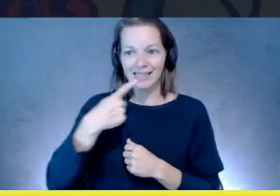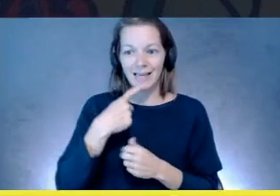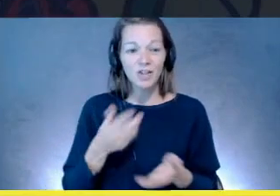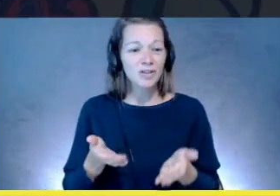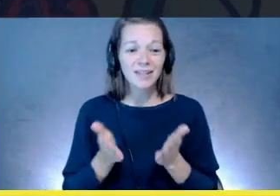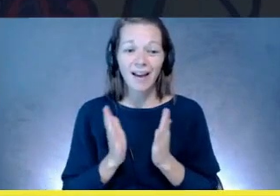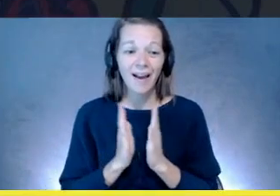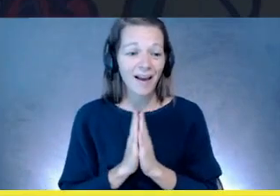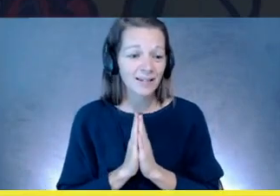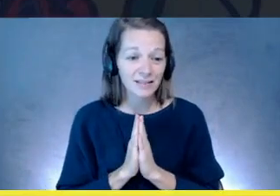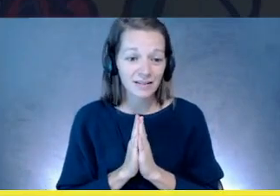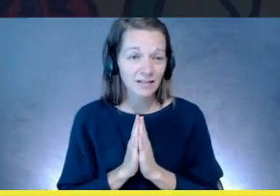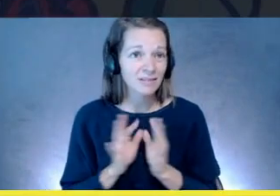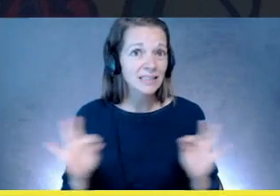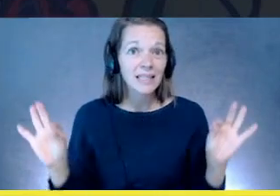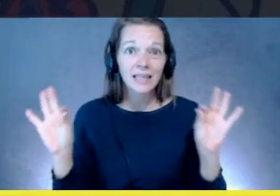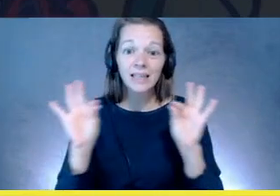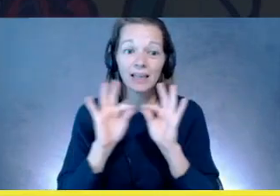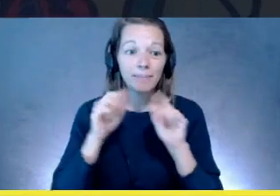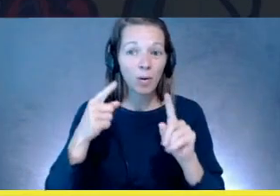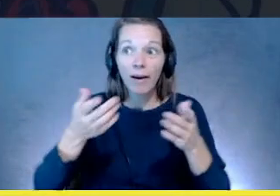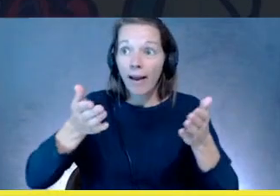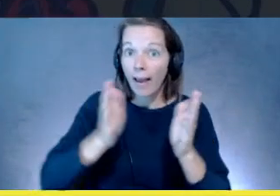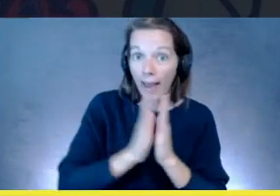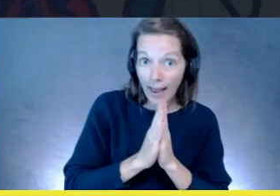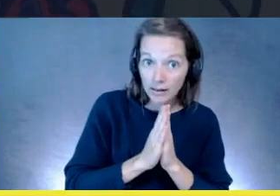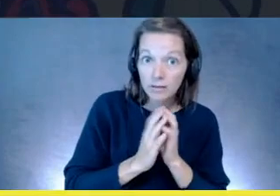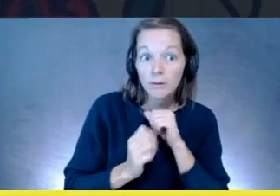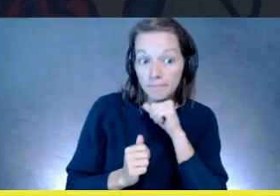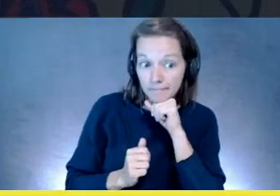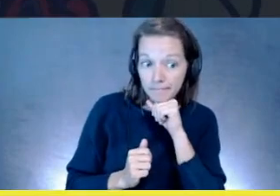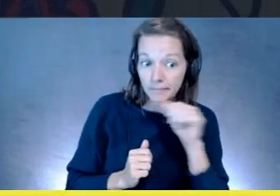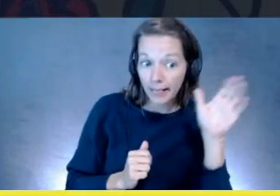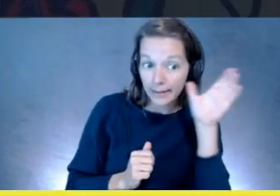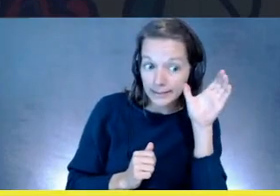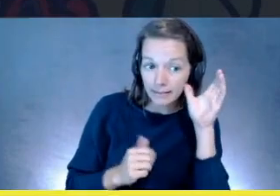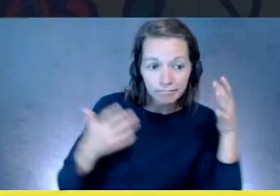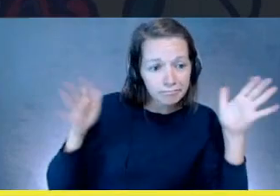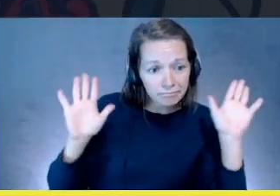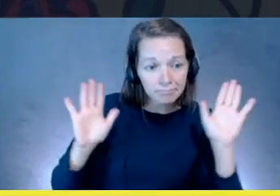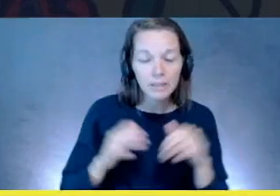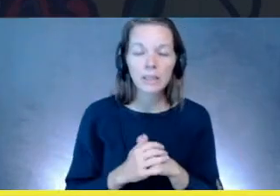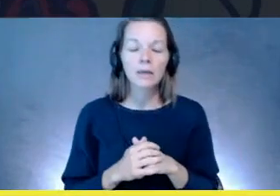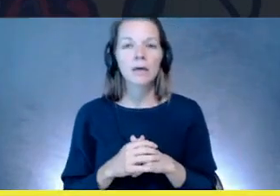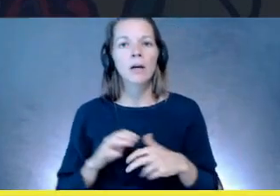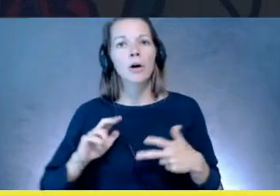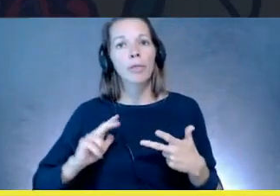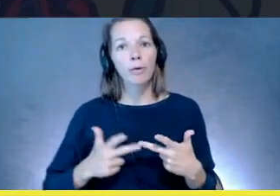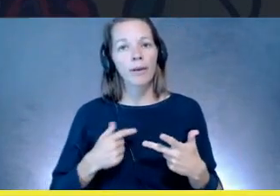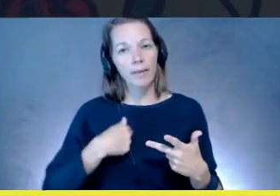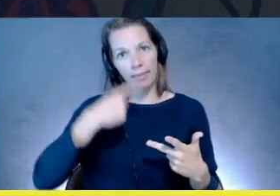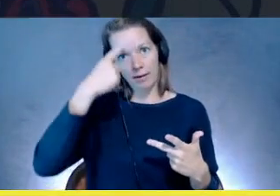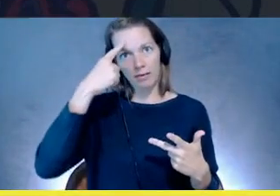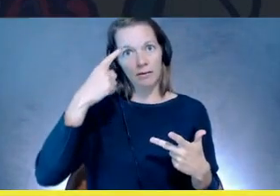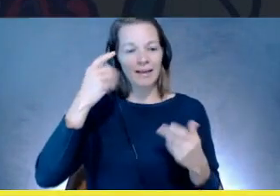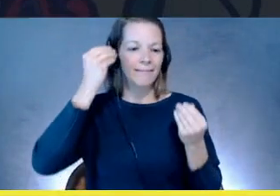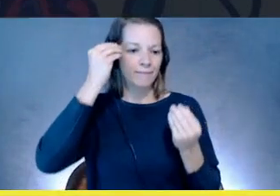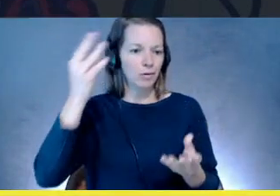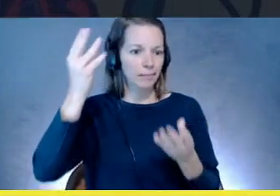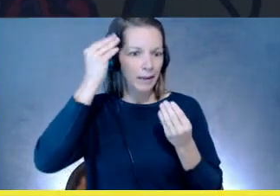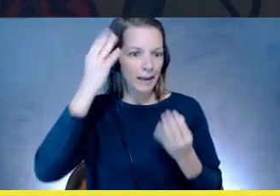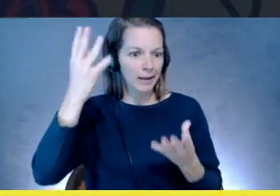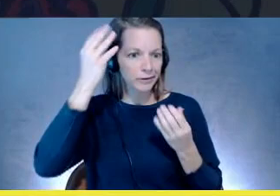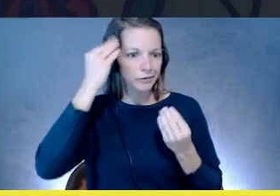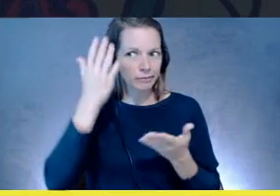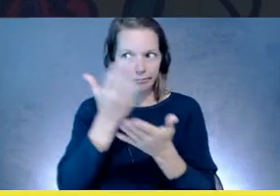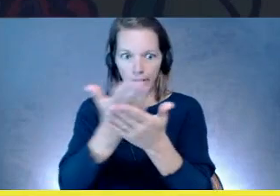key point, ask and listen. Thirdly, I think, providing information. This publication has